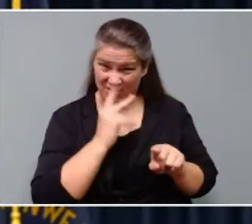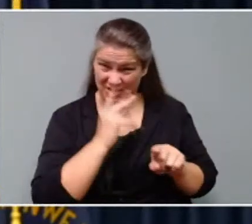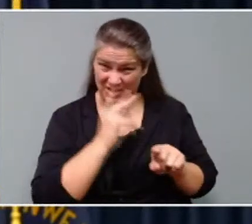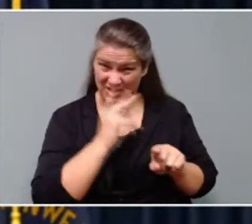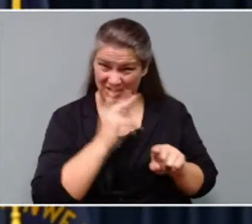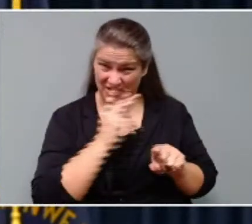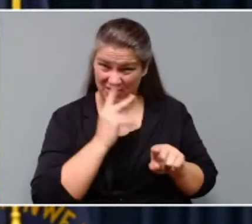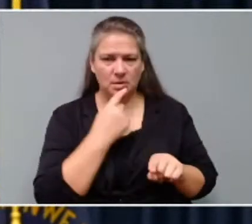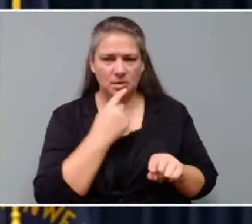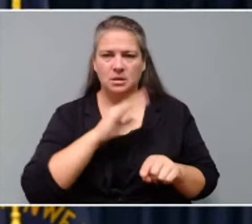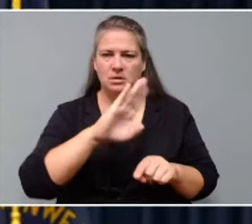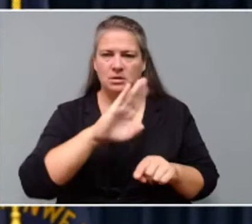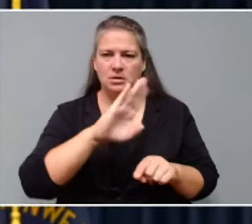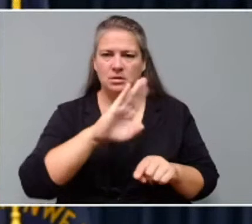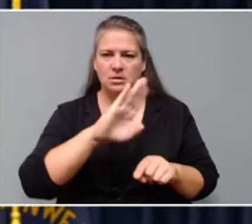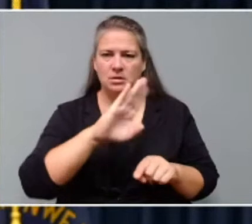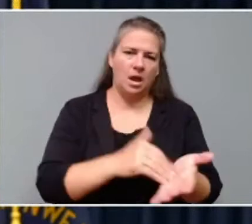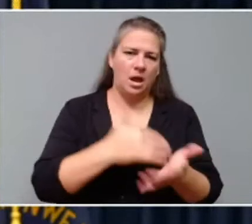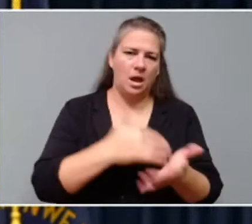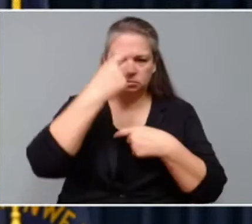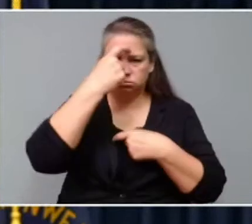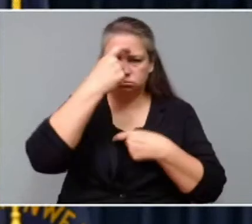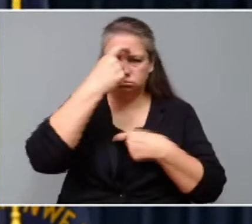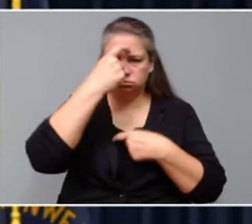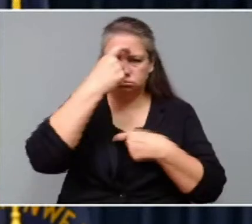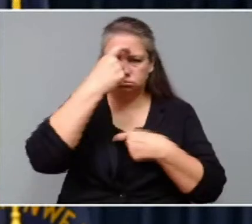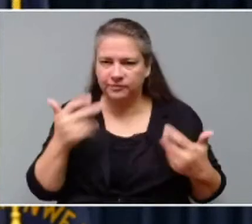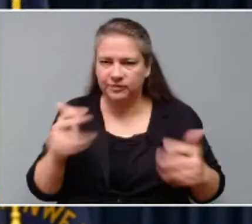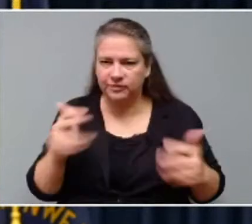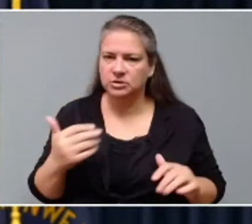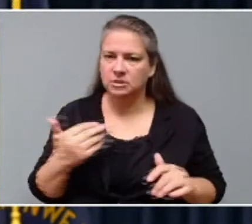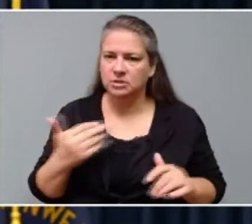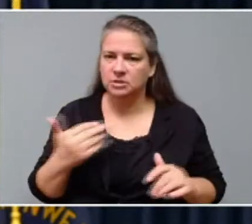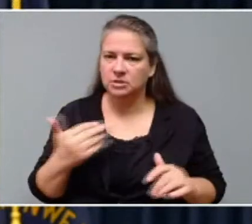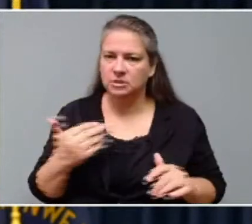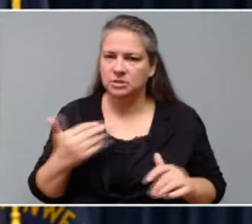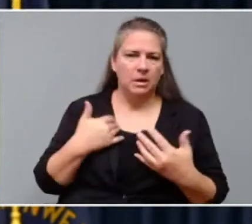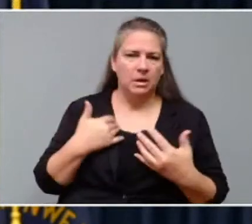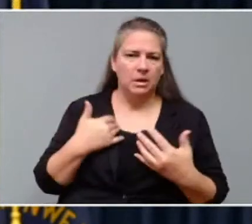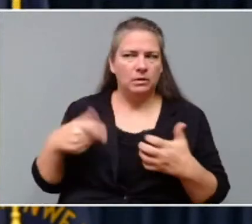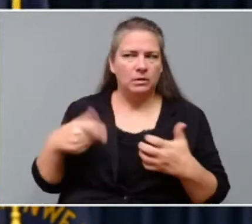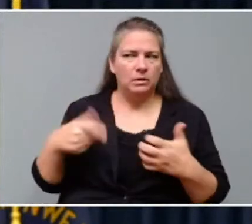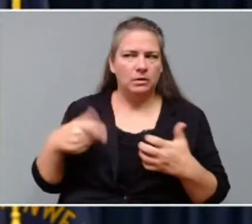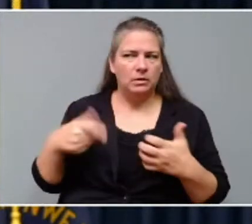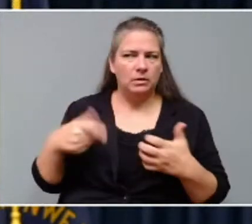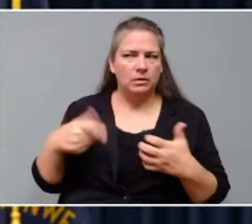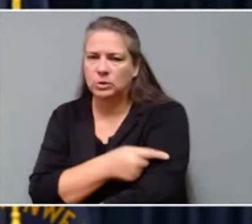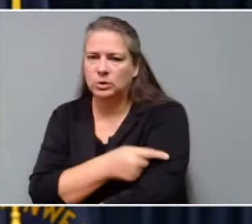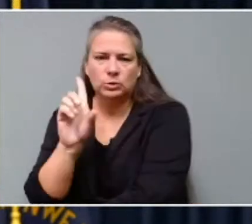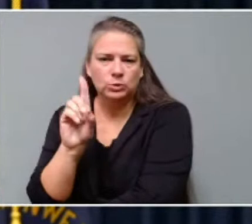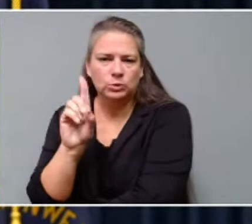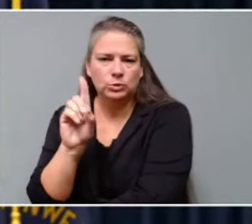family, ought to be a clear message to those that haven't gotten vaccinated to get it done. So as of today, we have